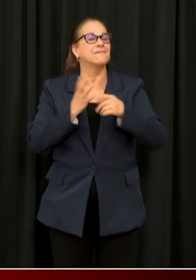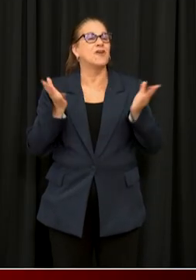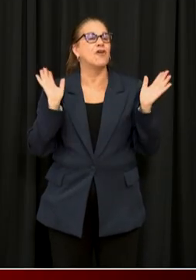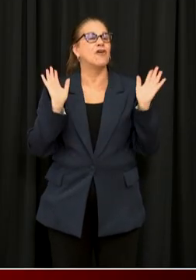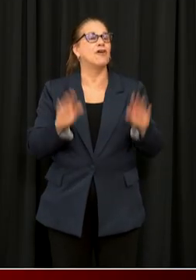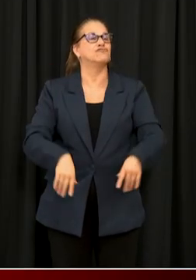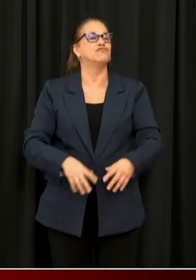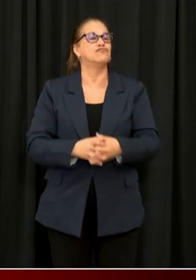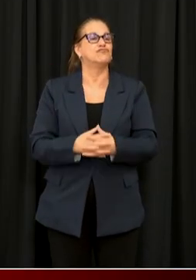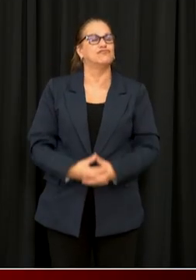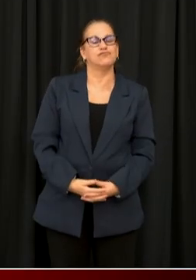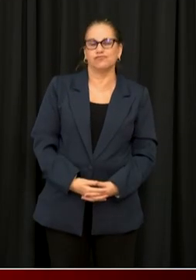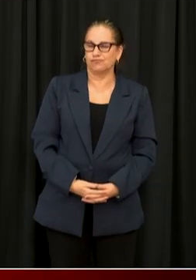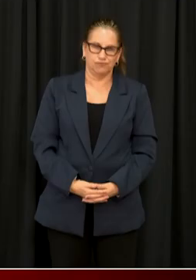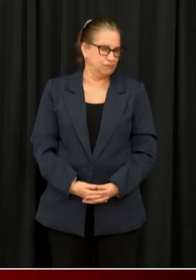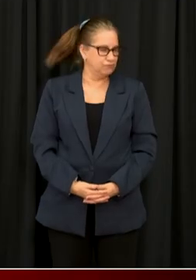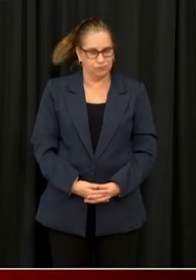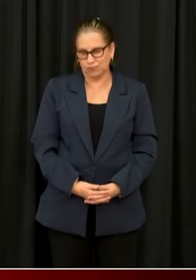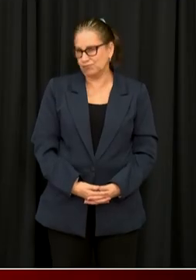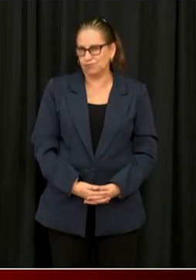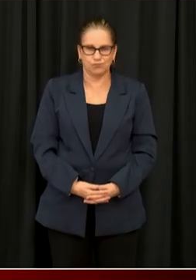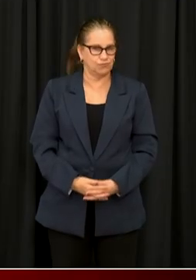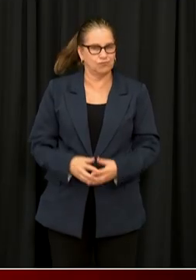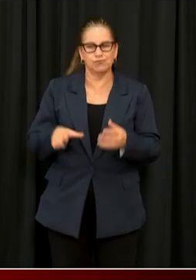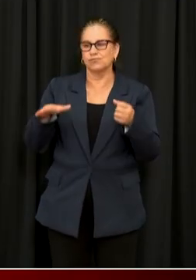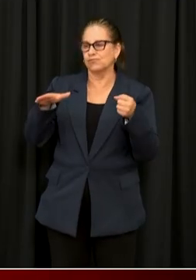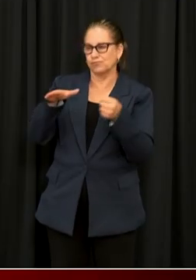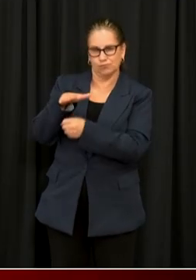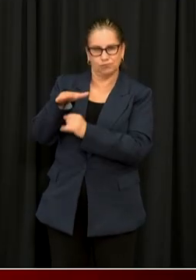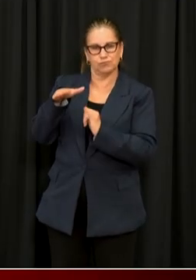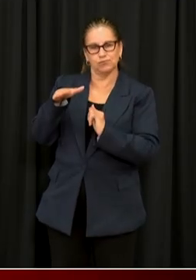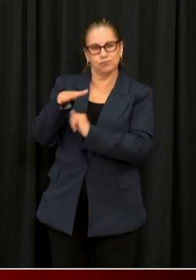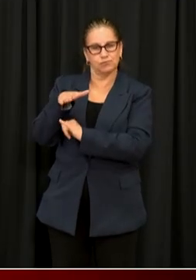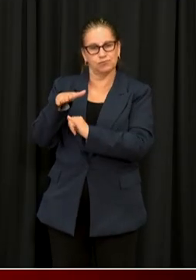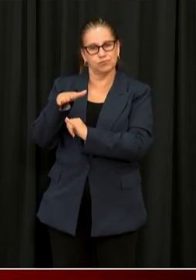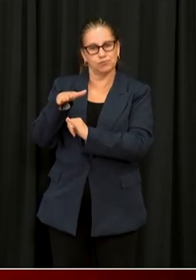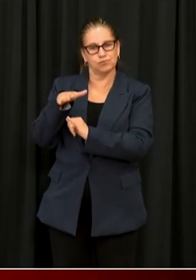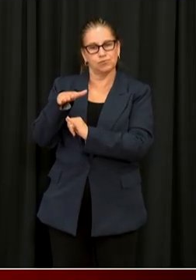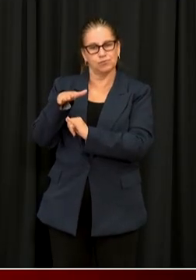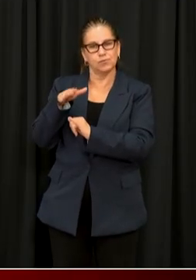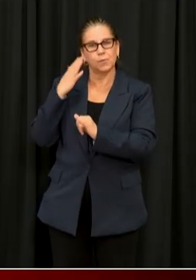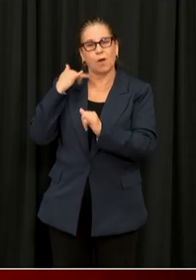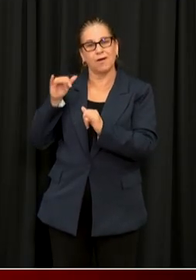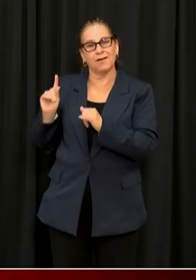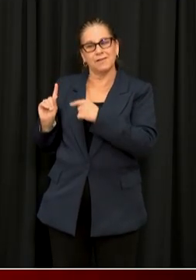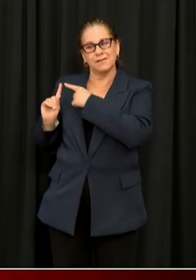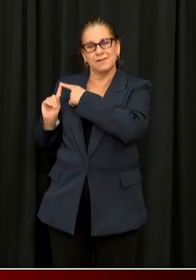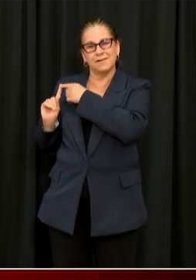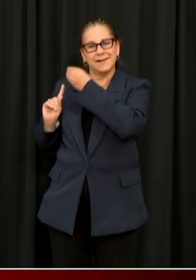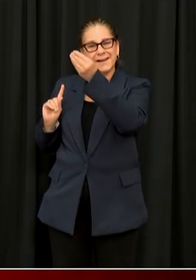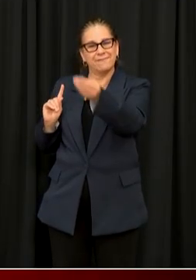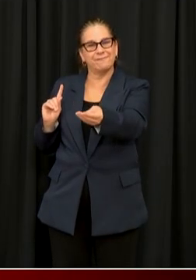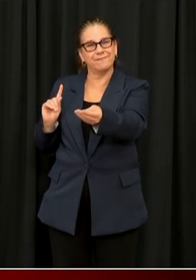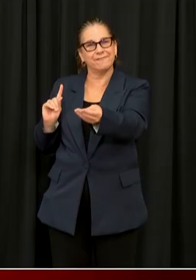critically important. And we're going to be in touch with you twice a day if you're in quarantine as